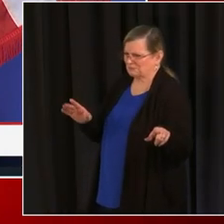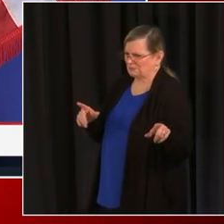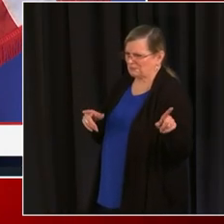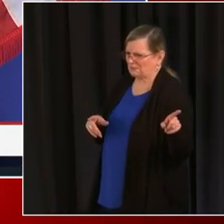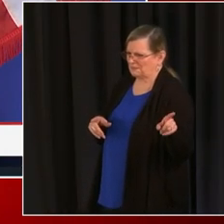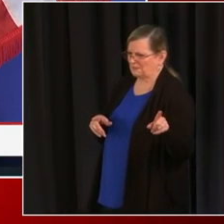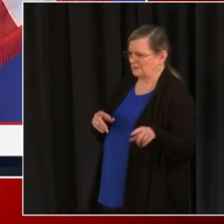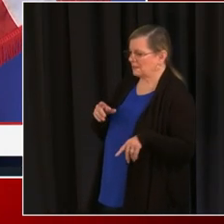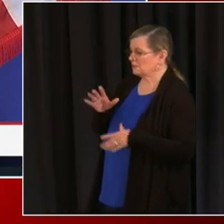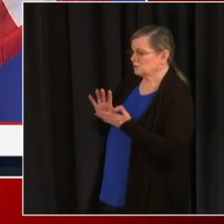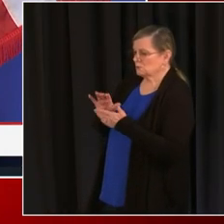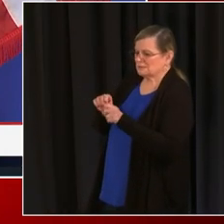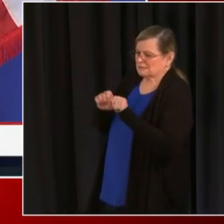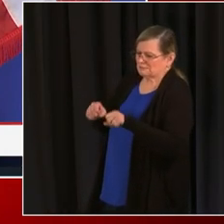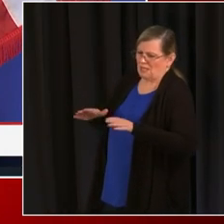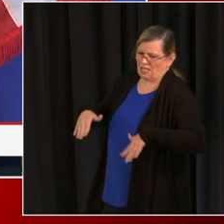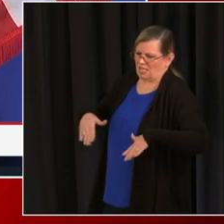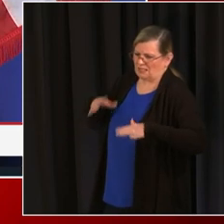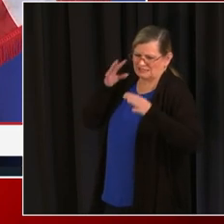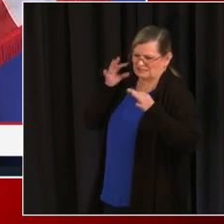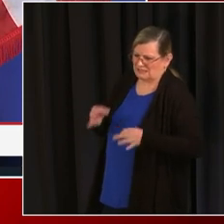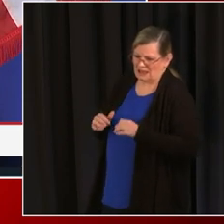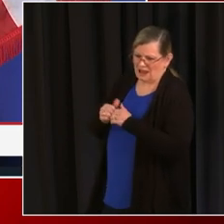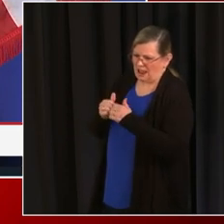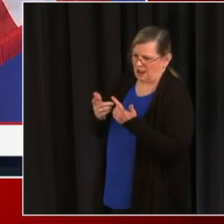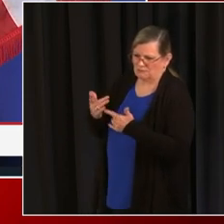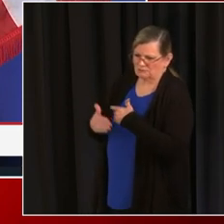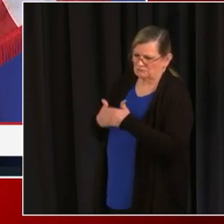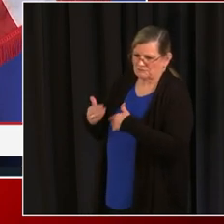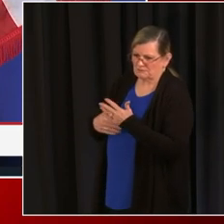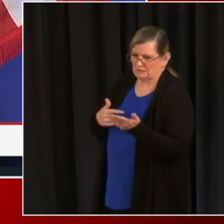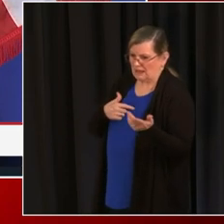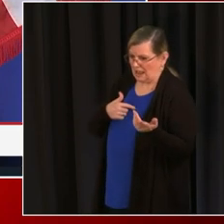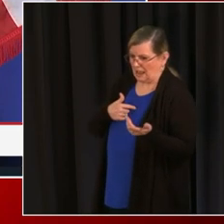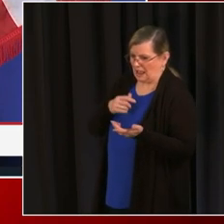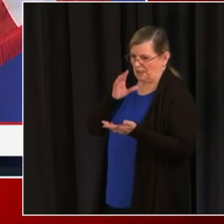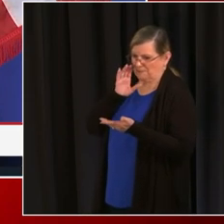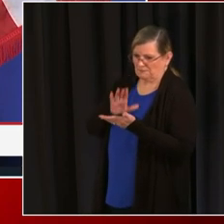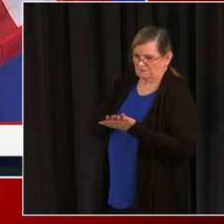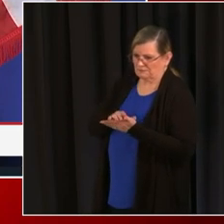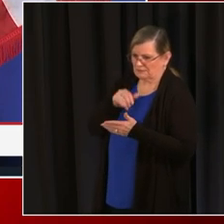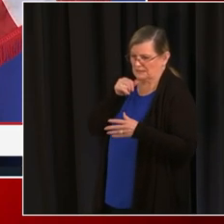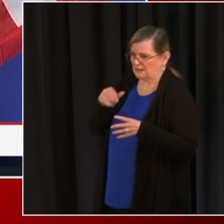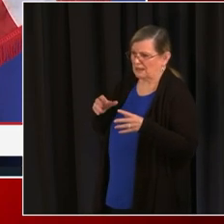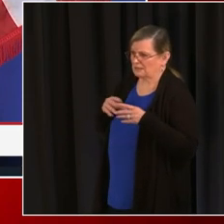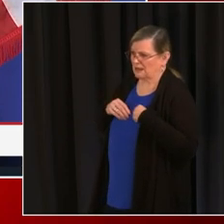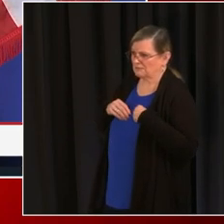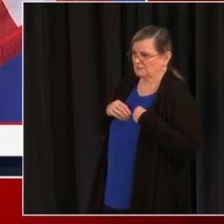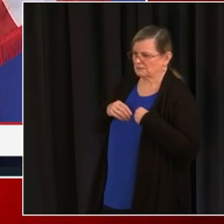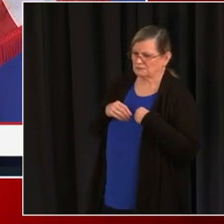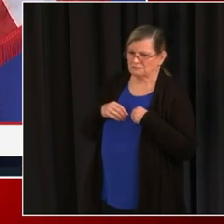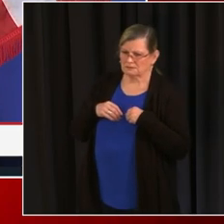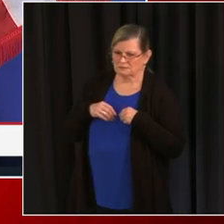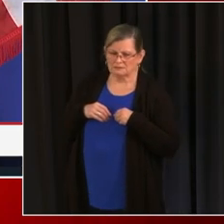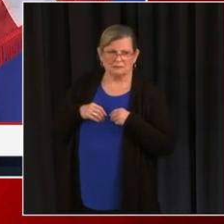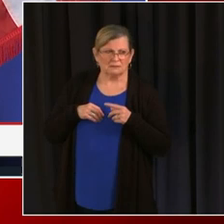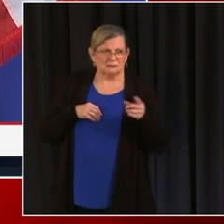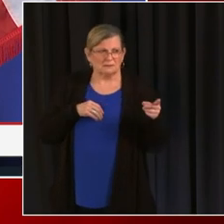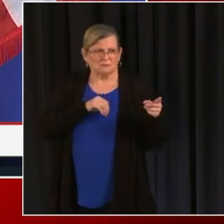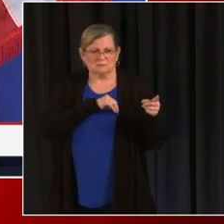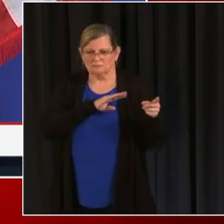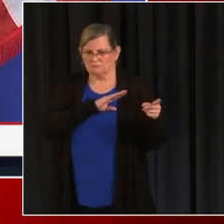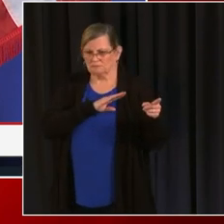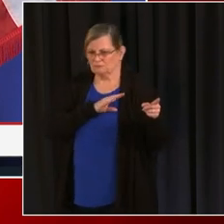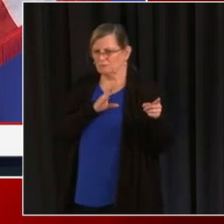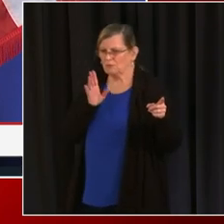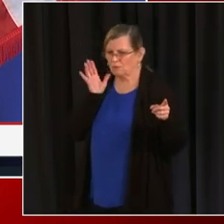it's adopting or not adopting. I believe they have said they're not adopting the cohorting rules.